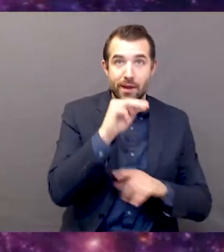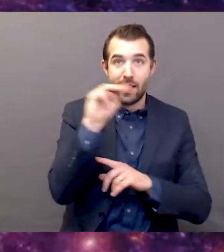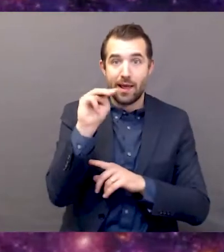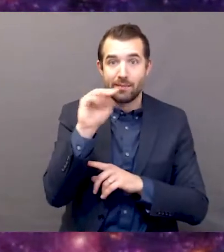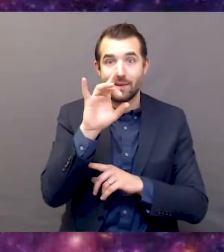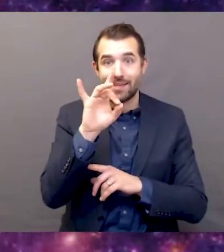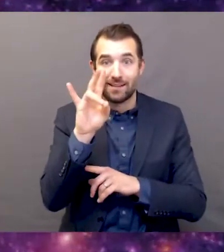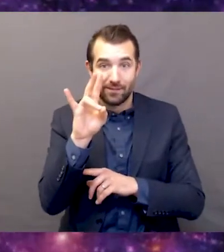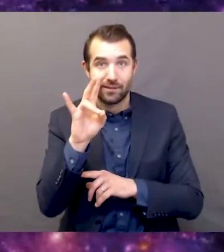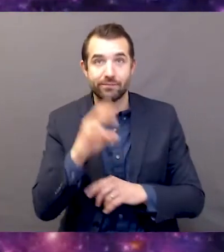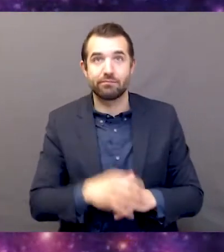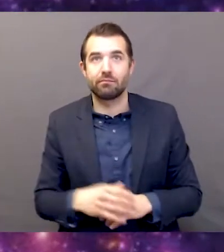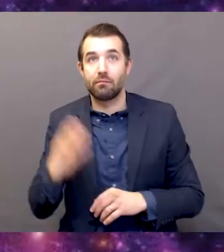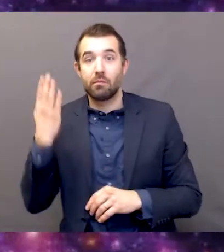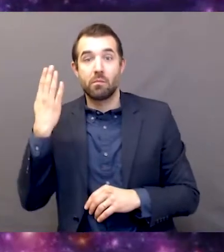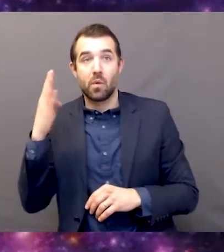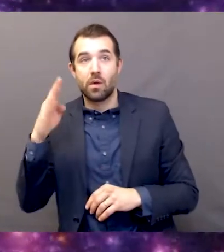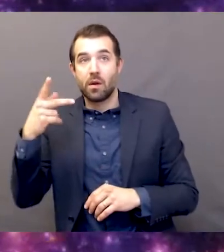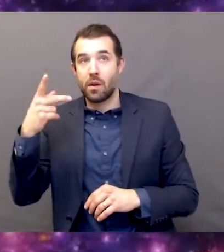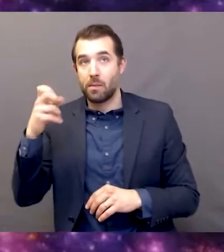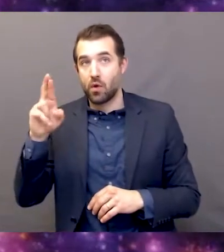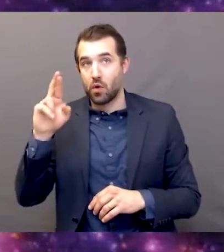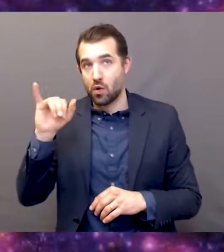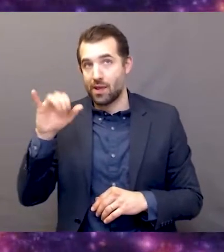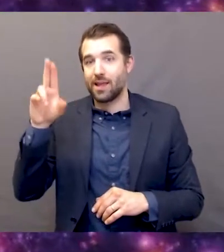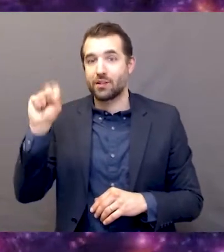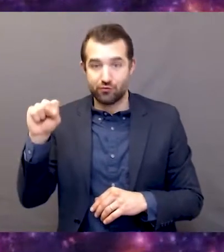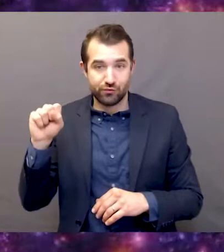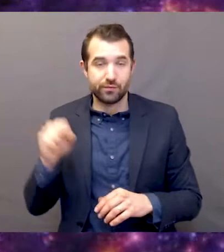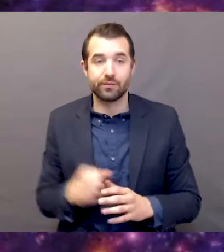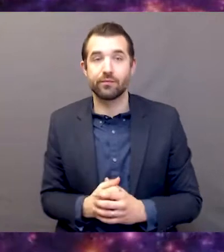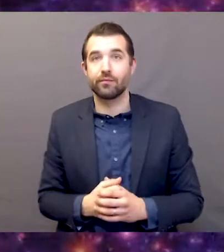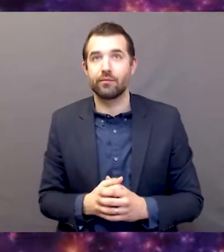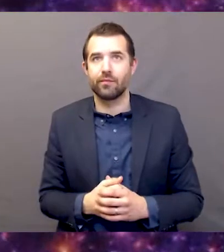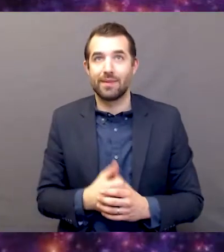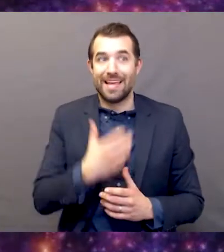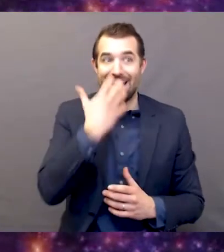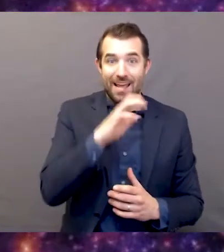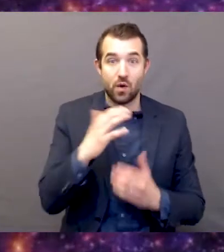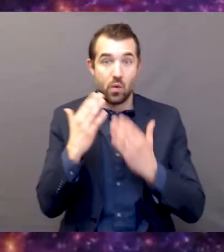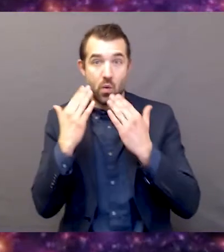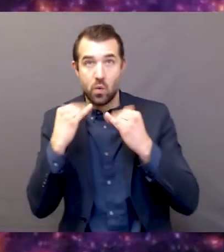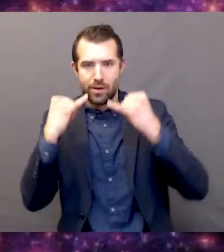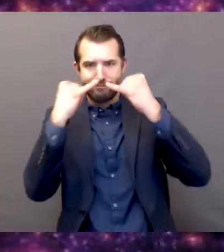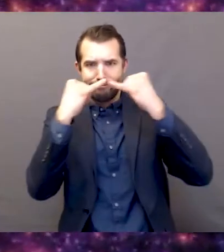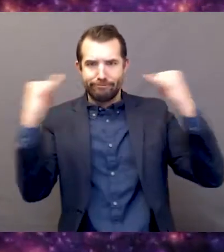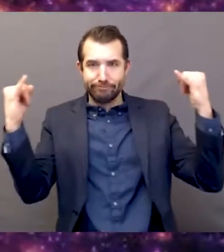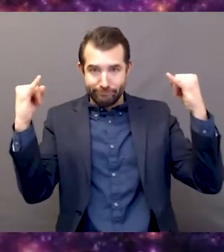for M87 and the blue for the Perseus cluster, should lie along a line, the heating equals cooling line, which you see